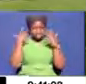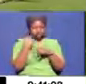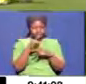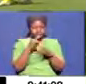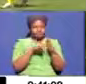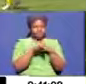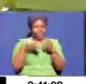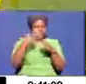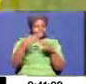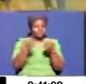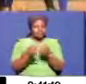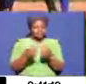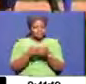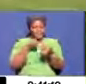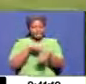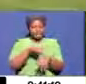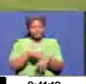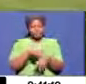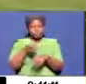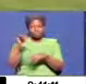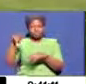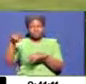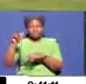while FAD will score it out with PVP.